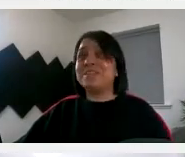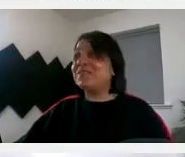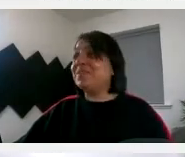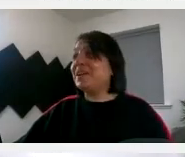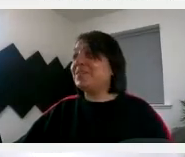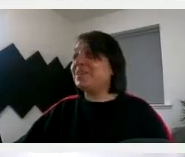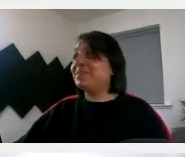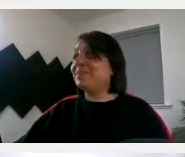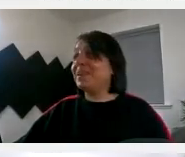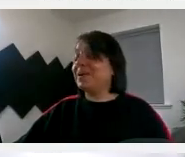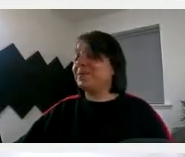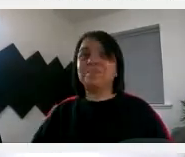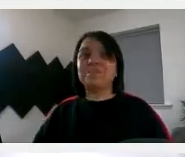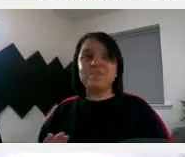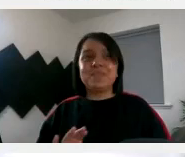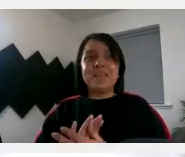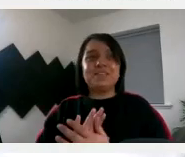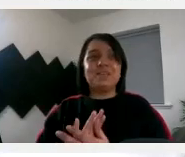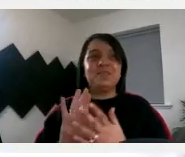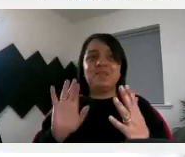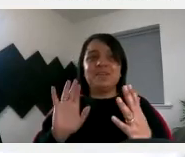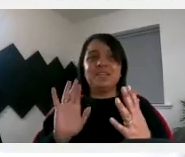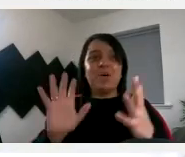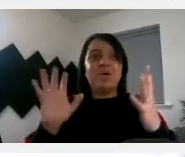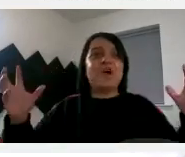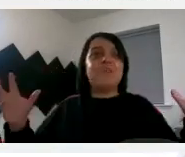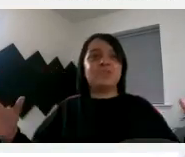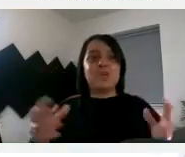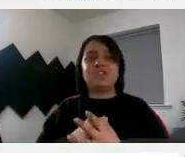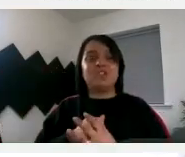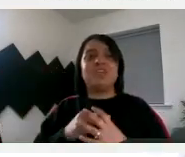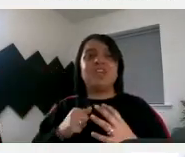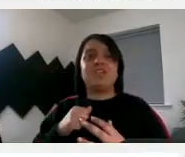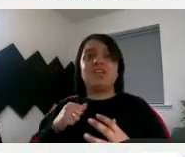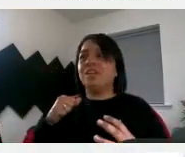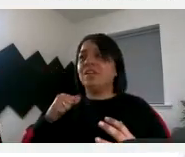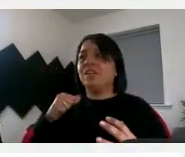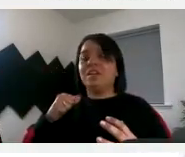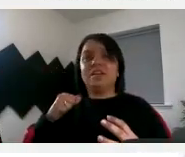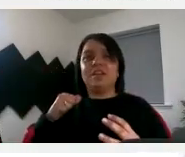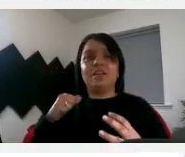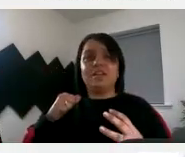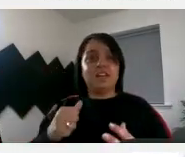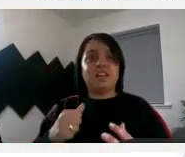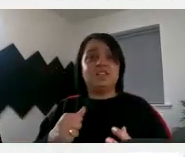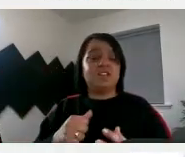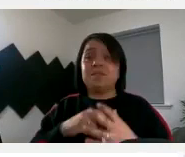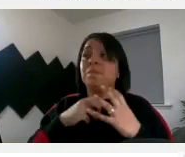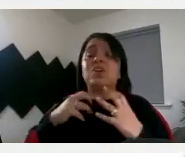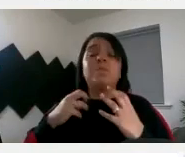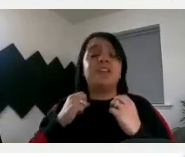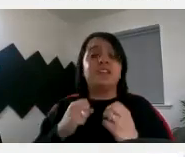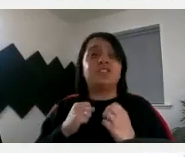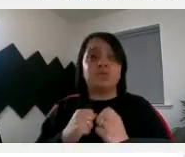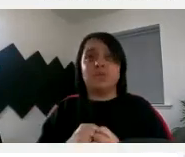apologies if you get offended from it right now. So the most common swear word you would hear in English, it's the most